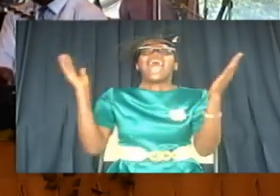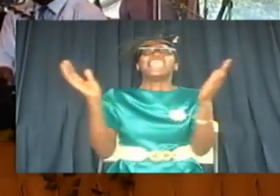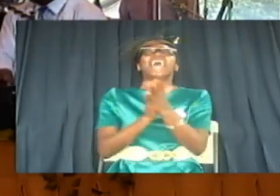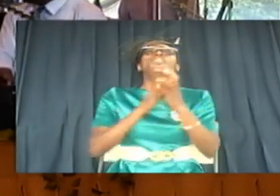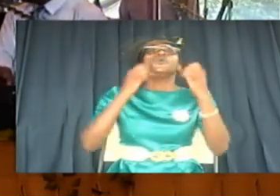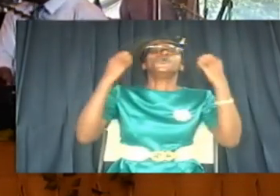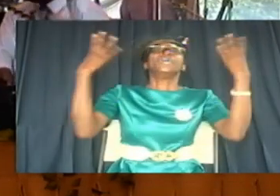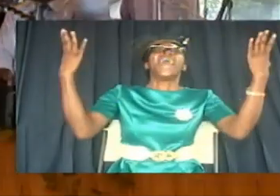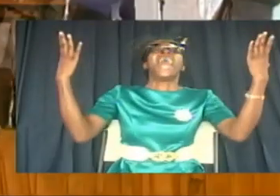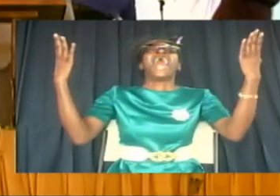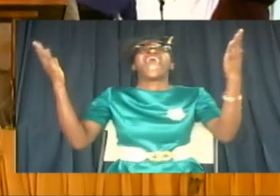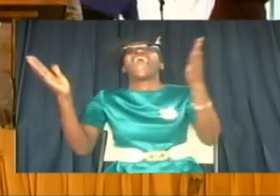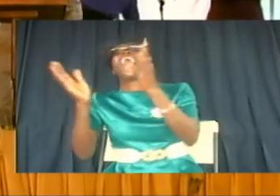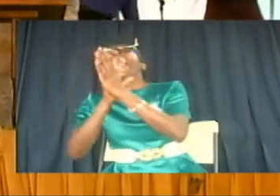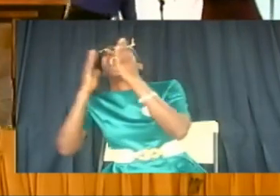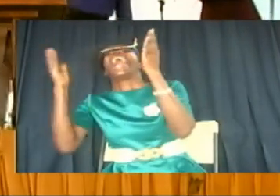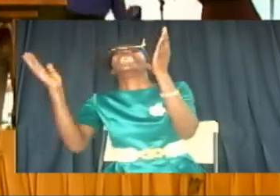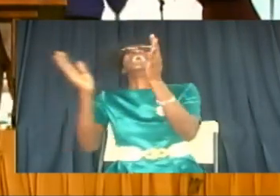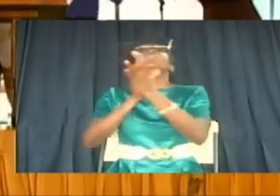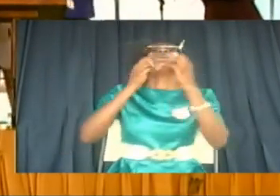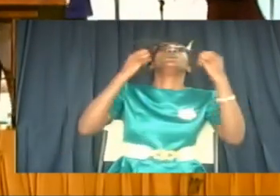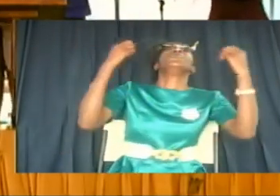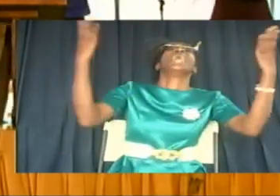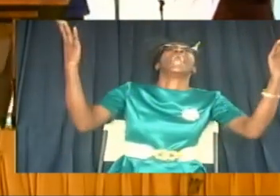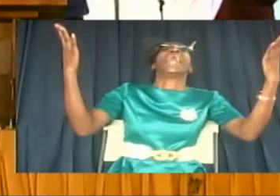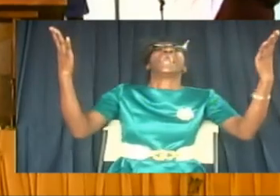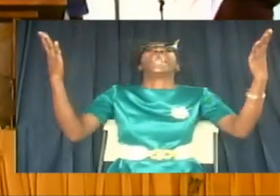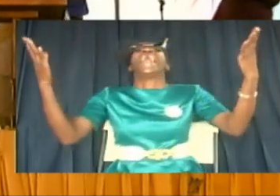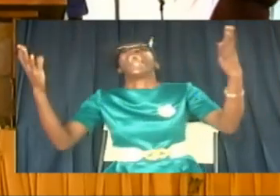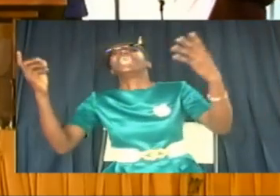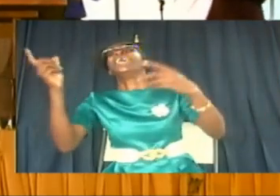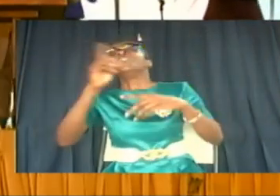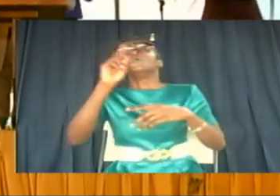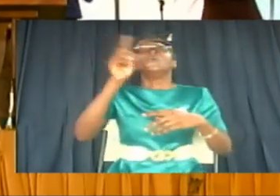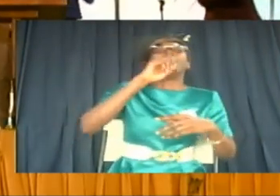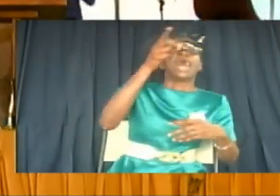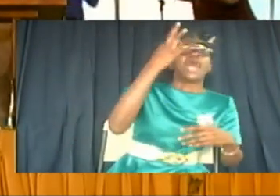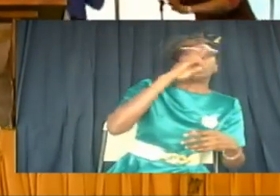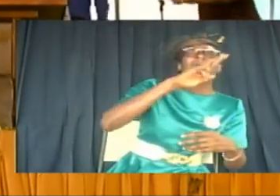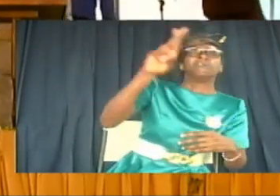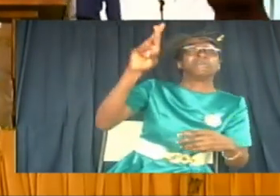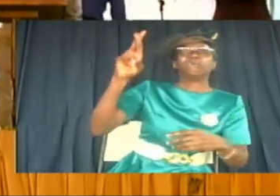Hallelujah. Praise God. I wonder wherever you are right now in your living room.